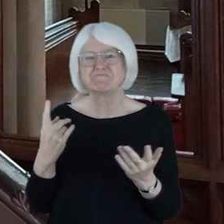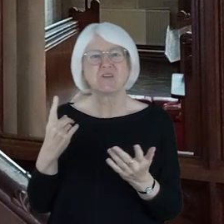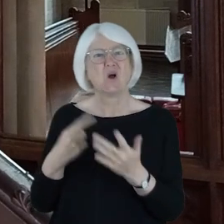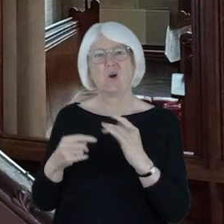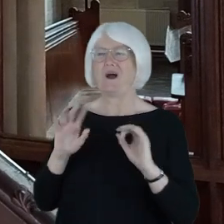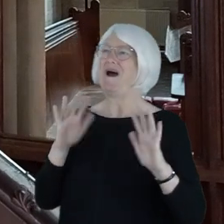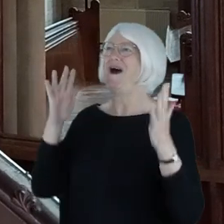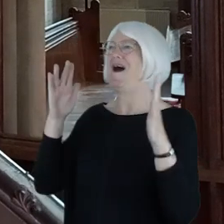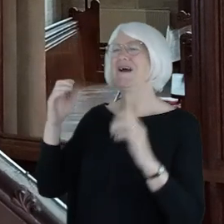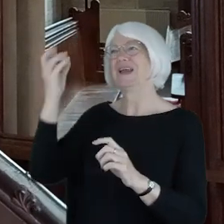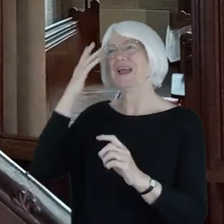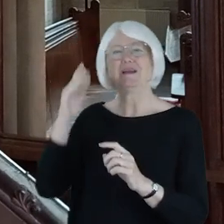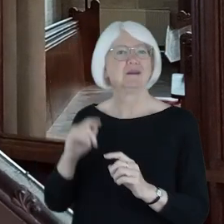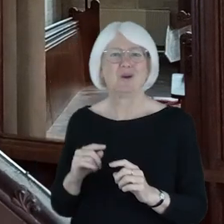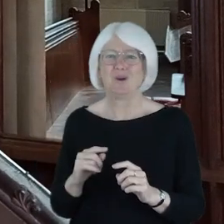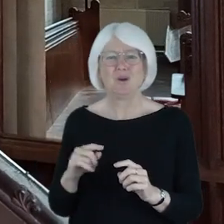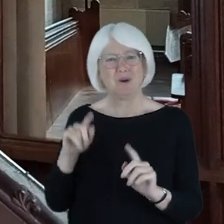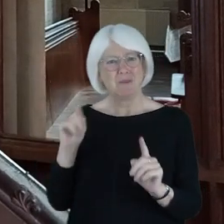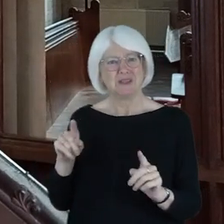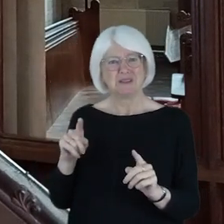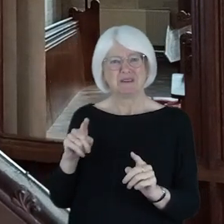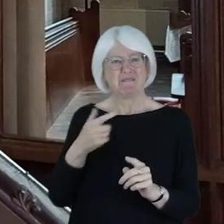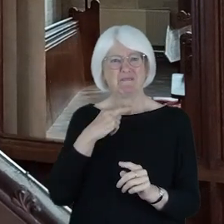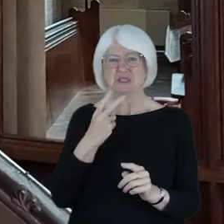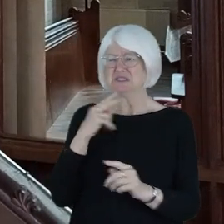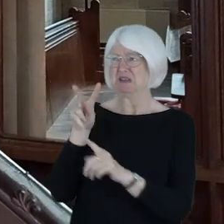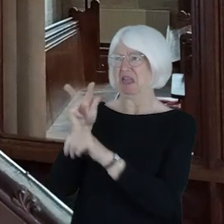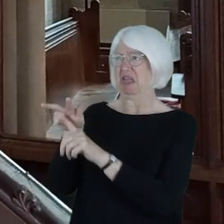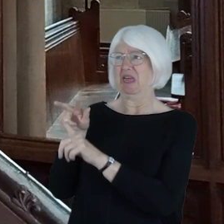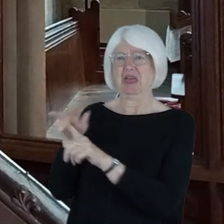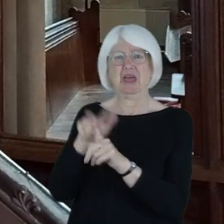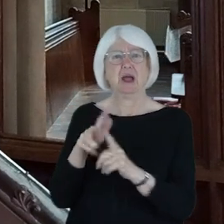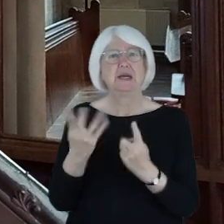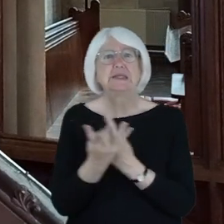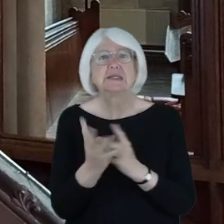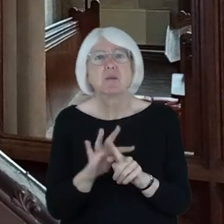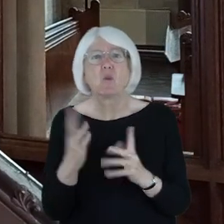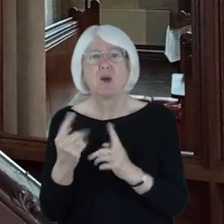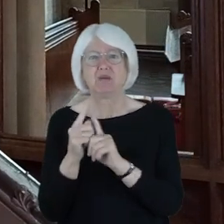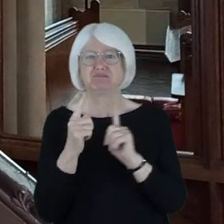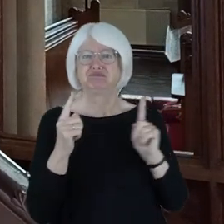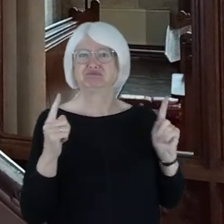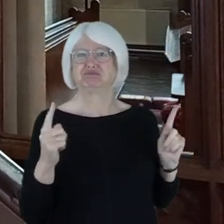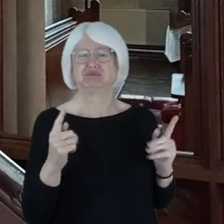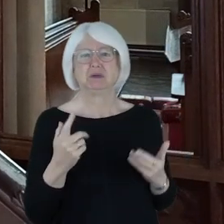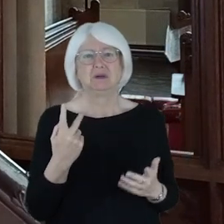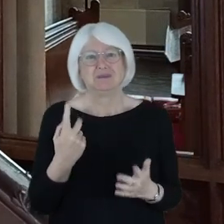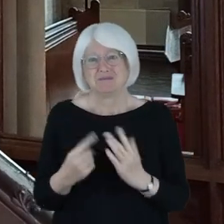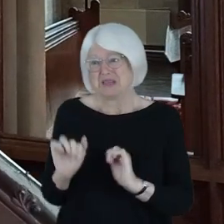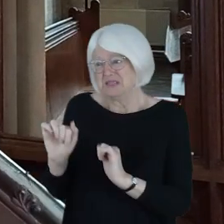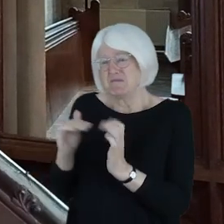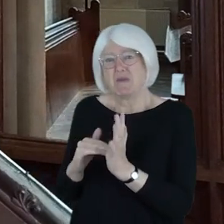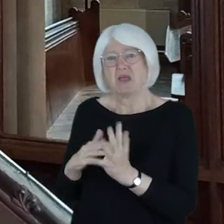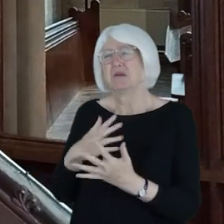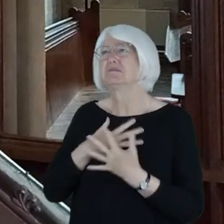only mocking voices, only distant disciples, only grieving, heartbroken mothers who will lose